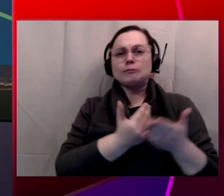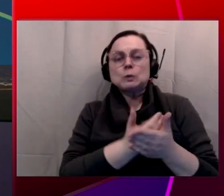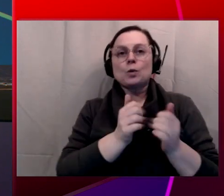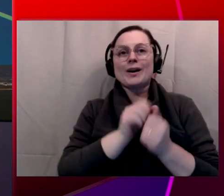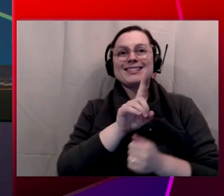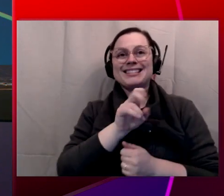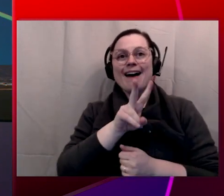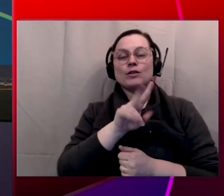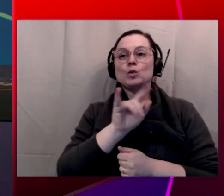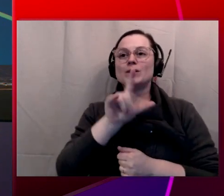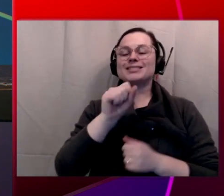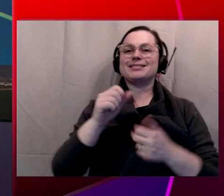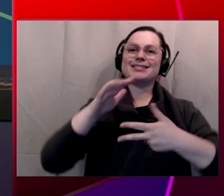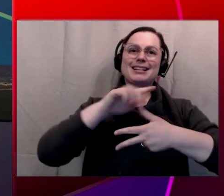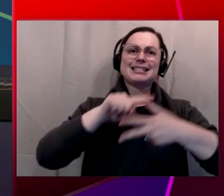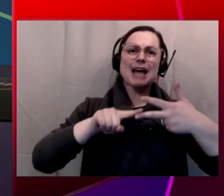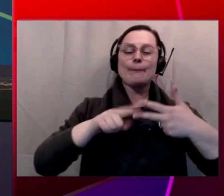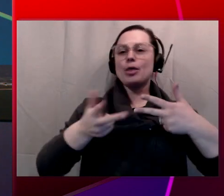them?